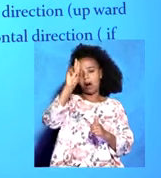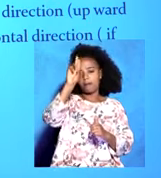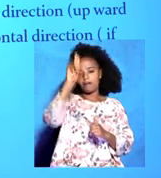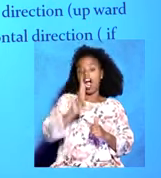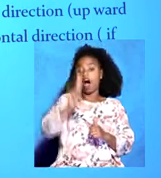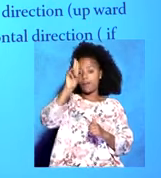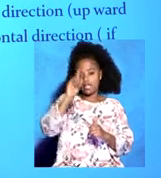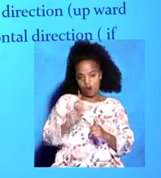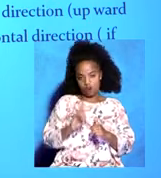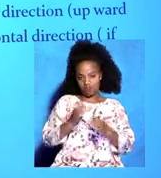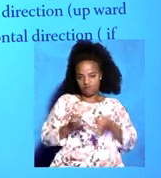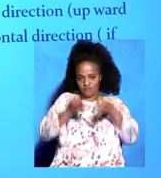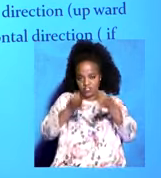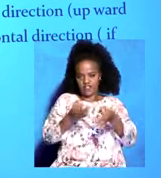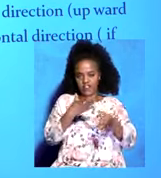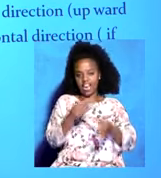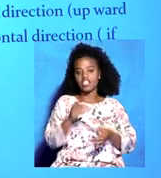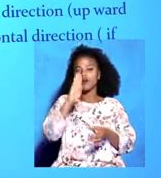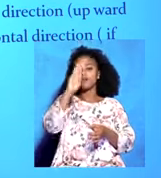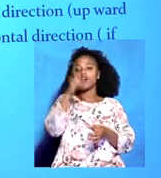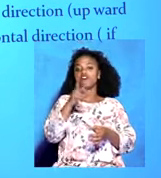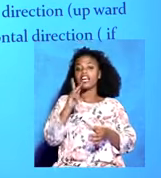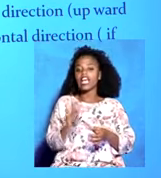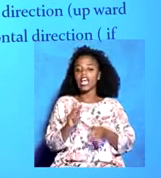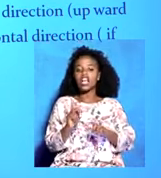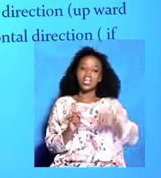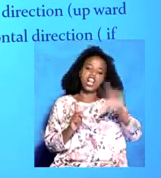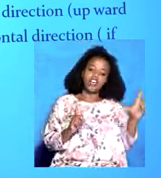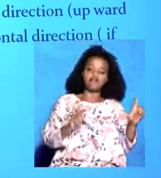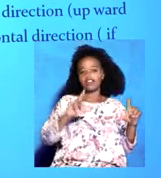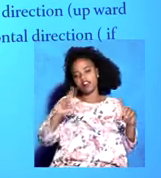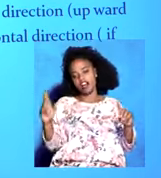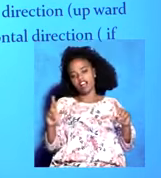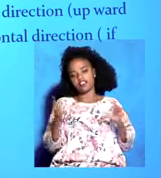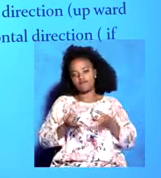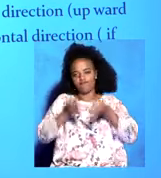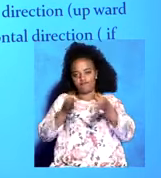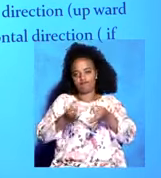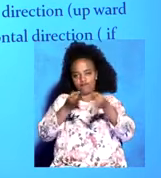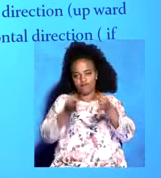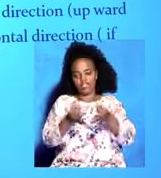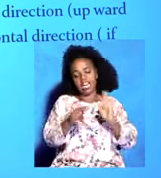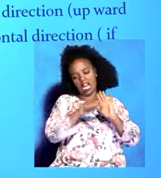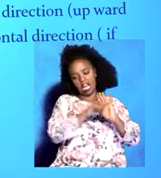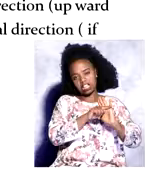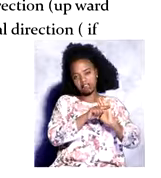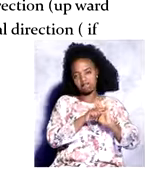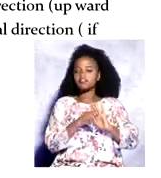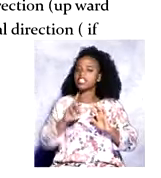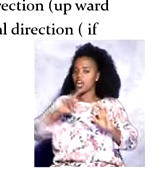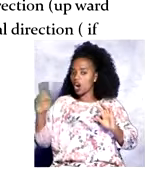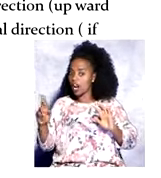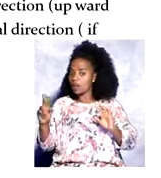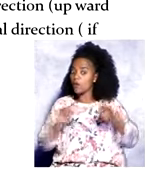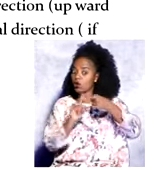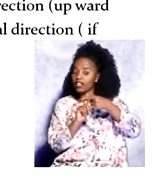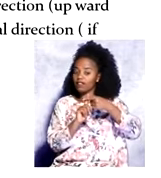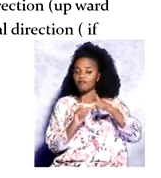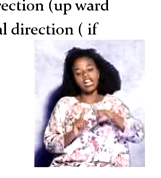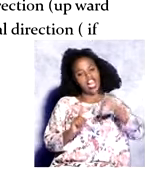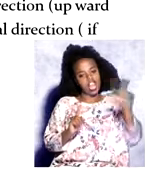and then you shift b over k unit left or right depending on sign of b over k. If it's negative, you shift to the right. Positive, shift to